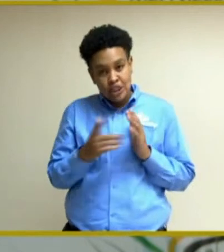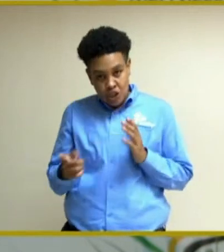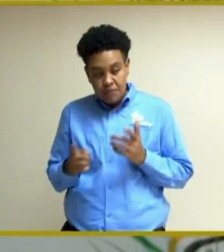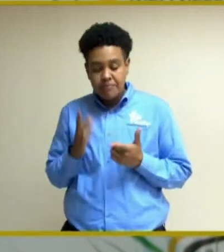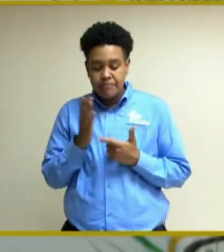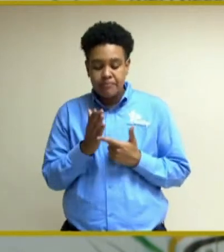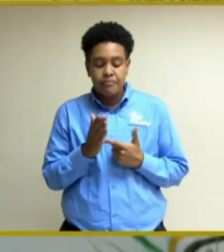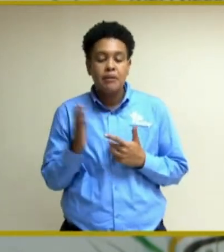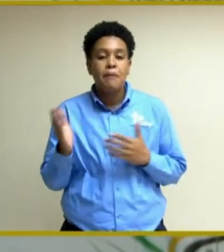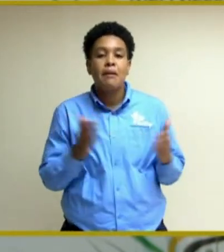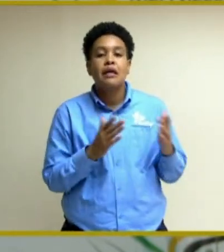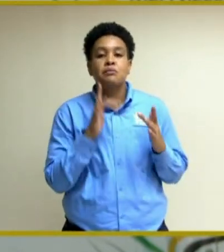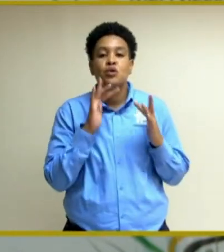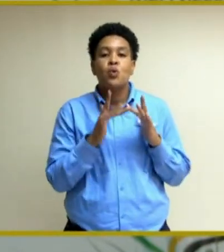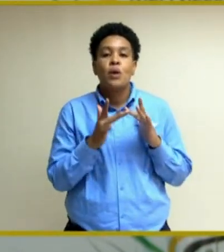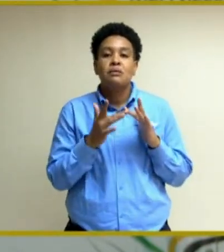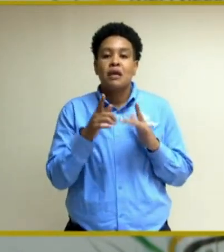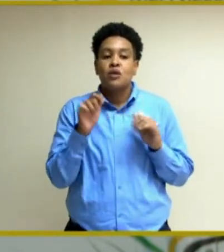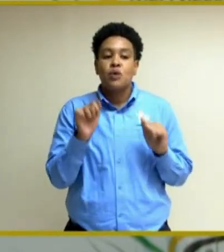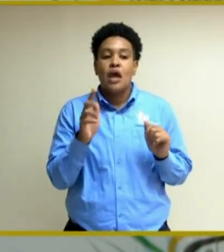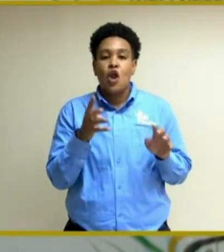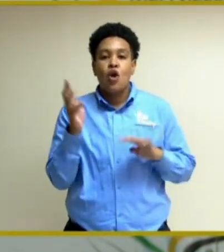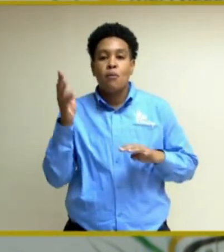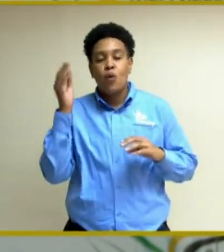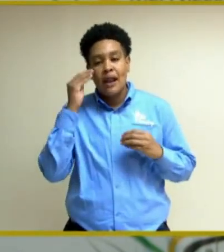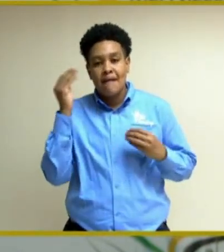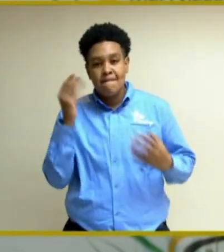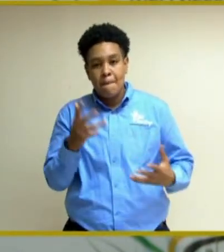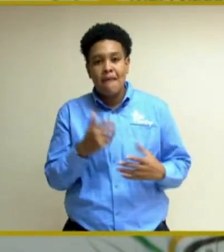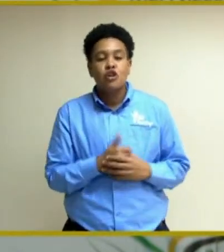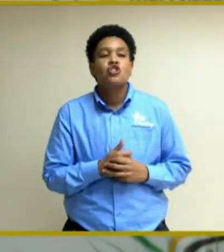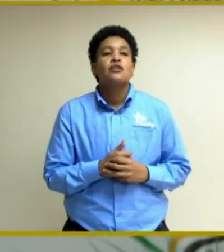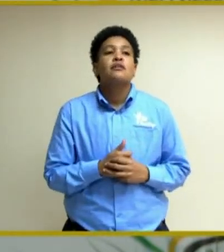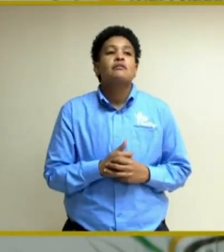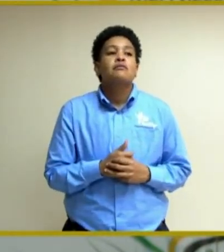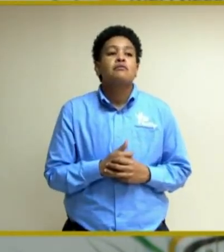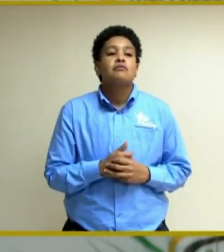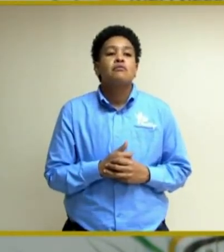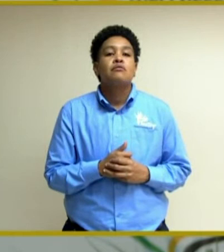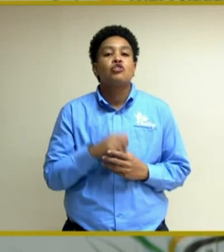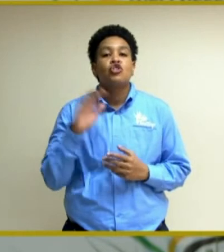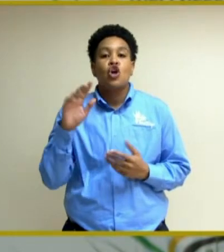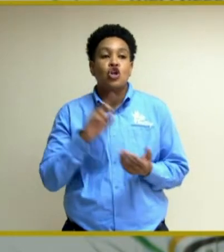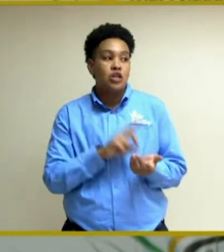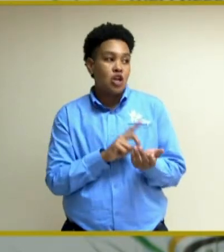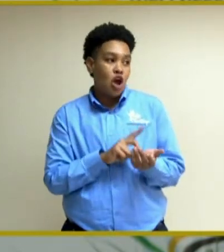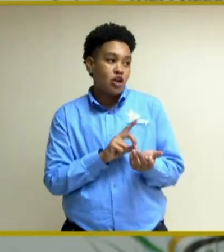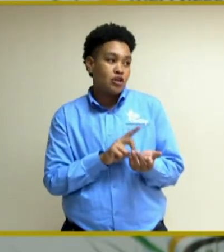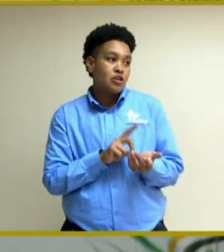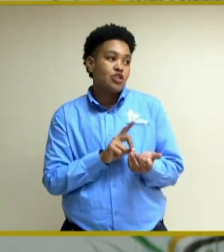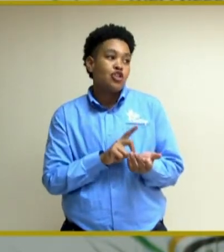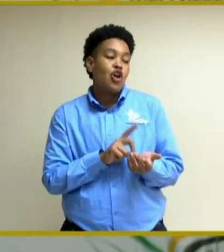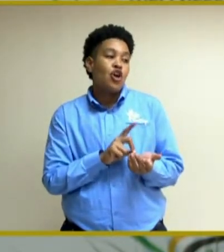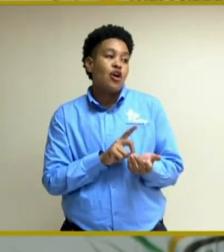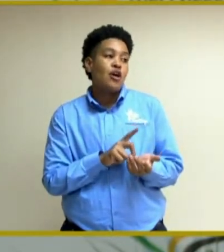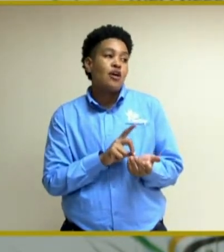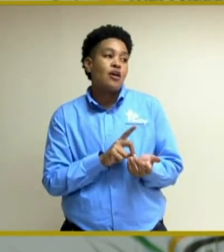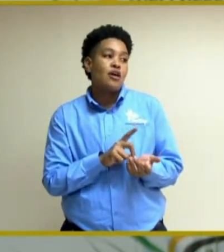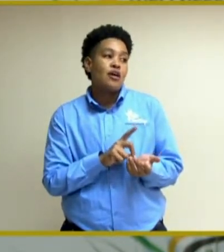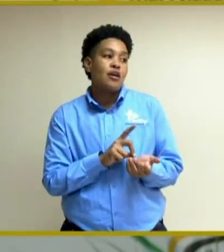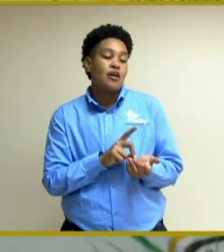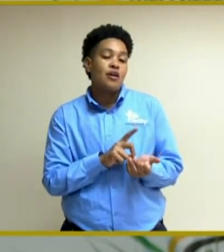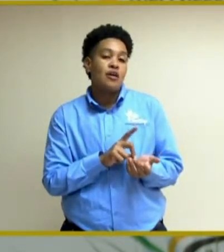to a website that you can upload information, your doctor that will